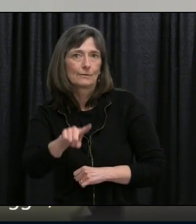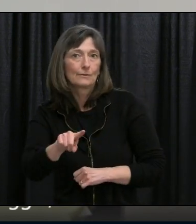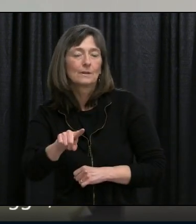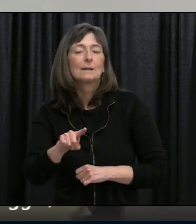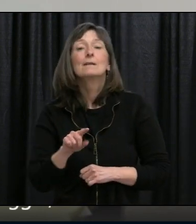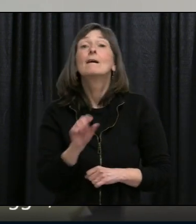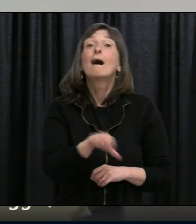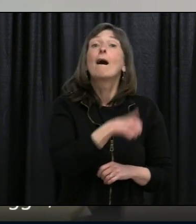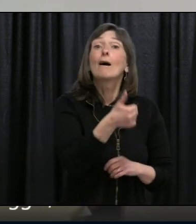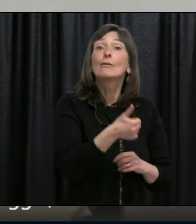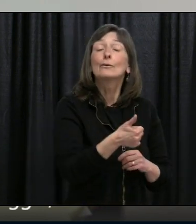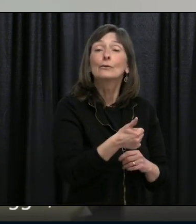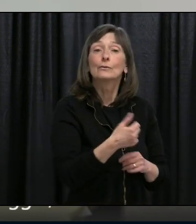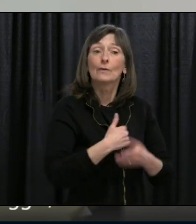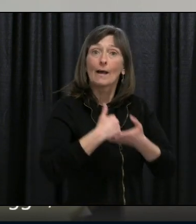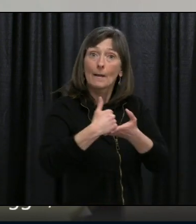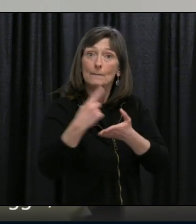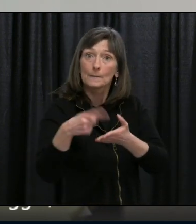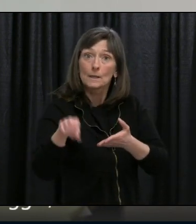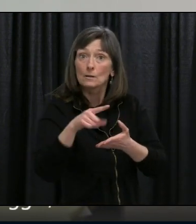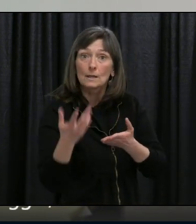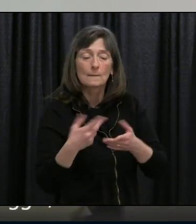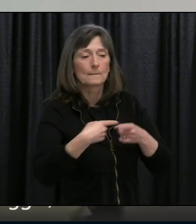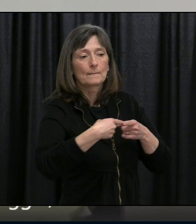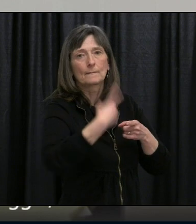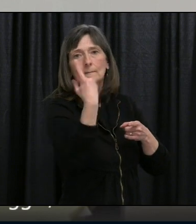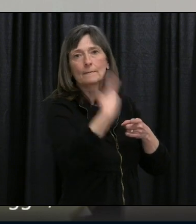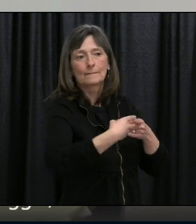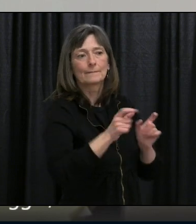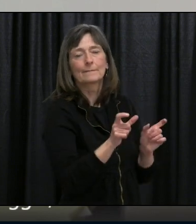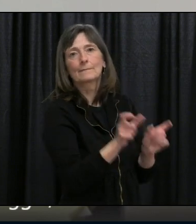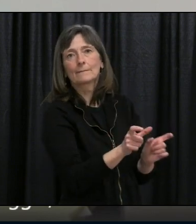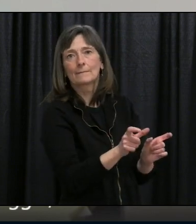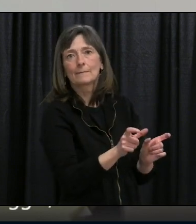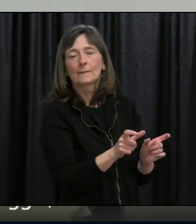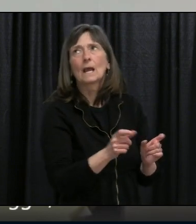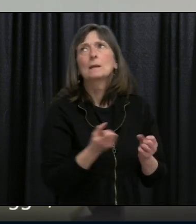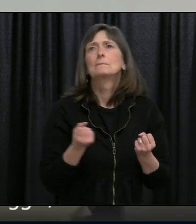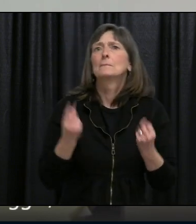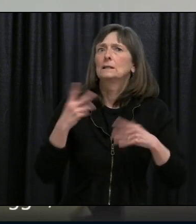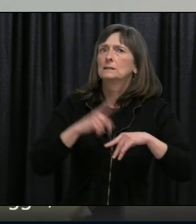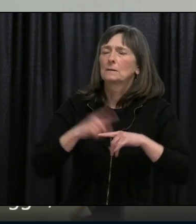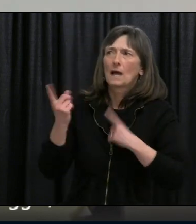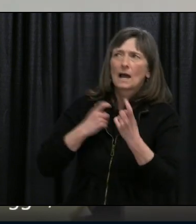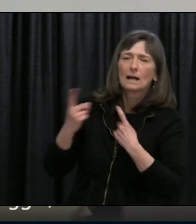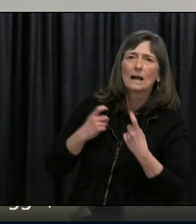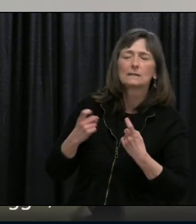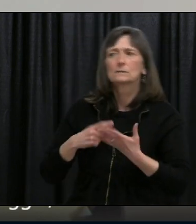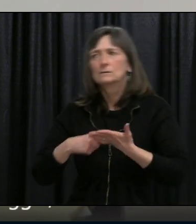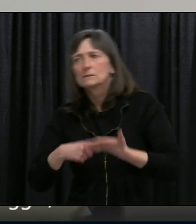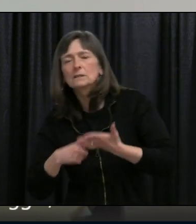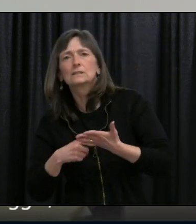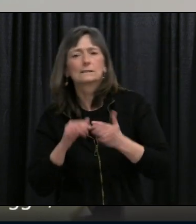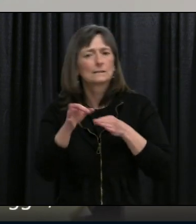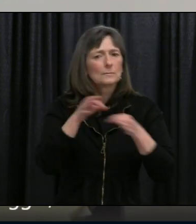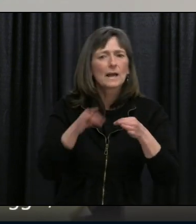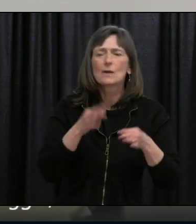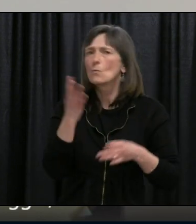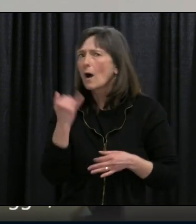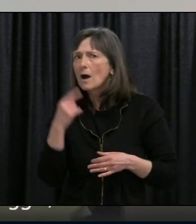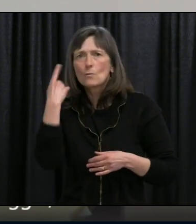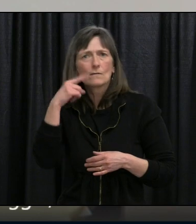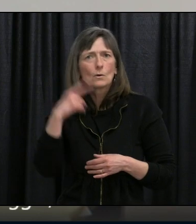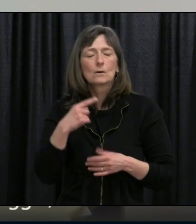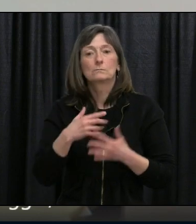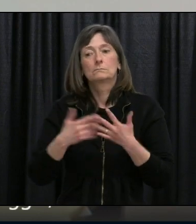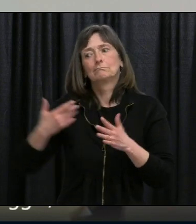border controls. And we've had extensive discussions both in the media and here in this event over the